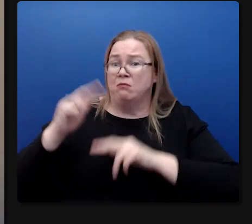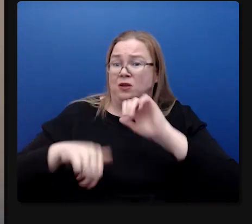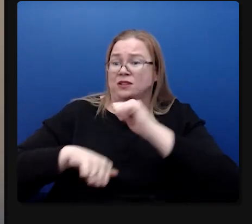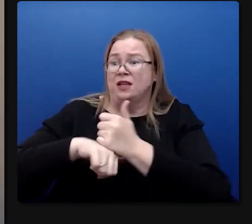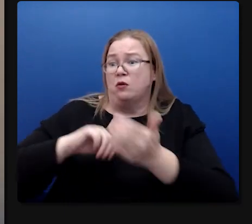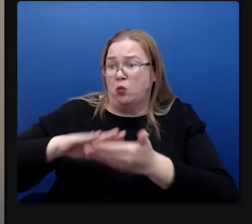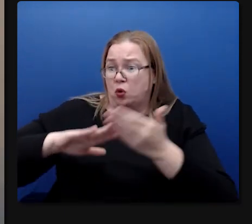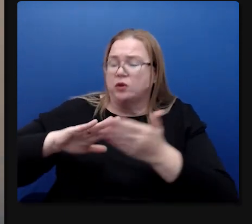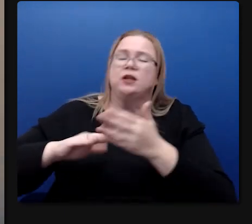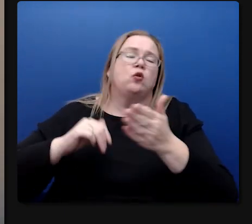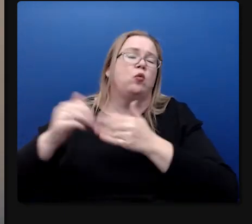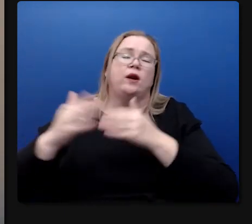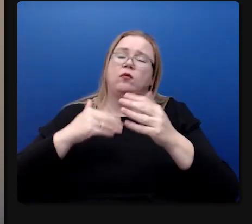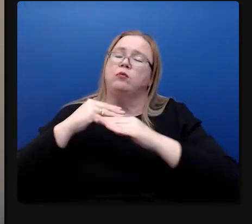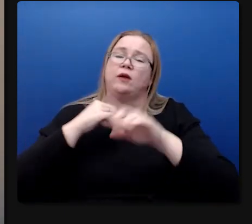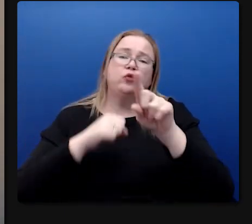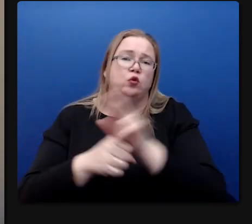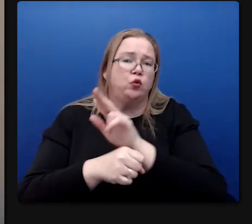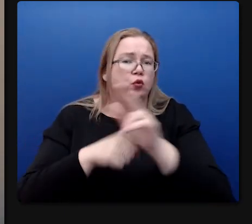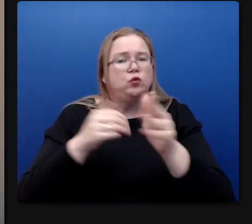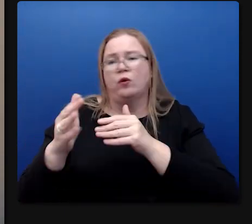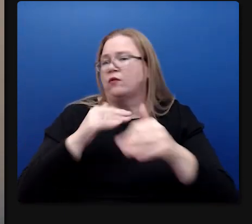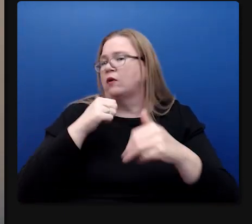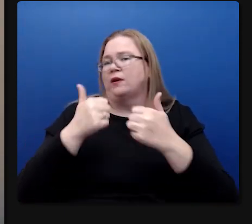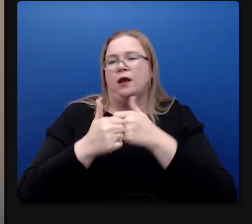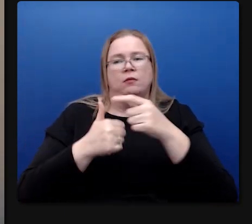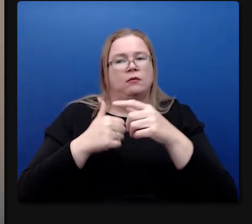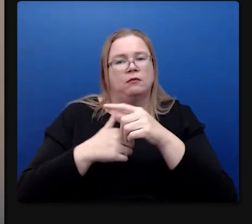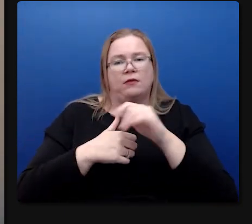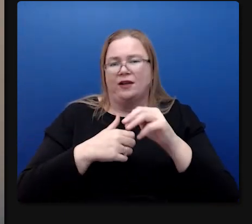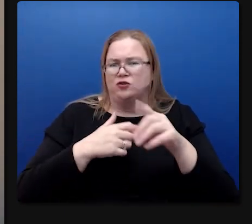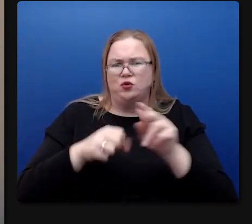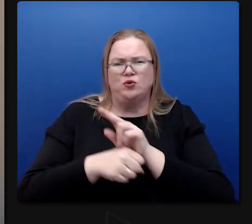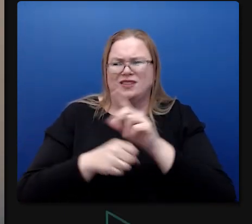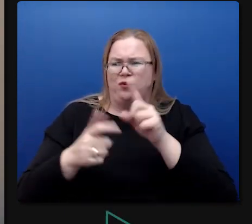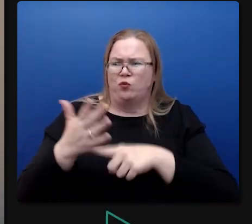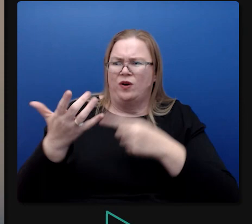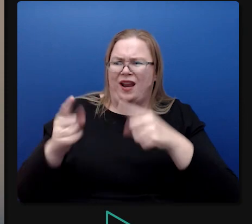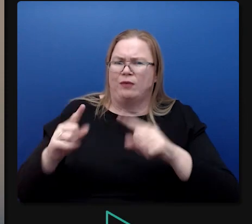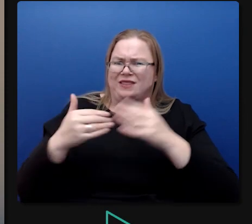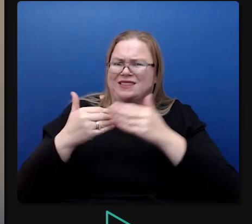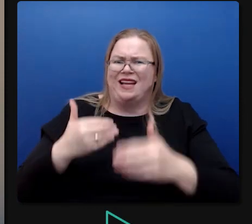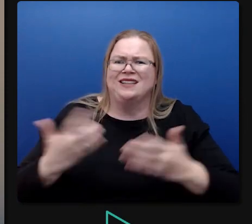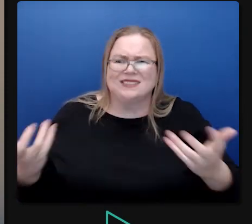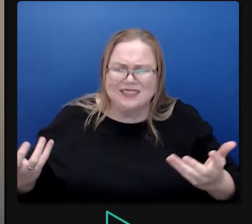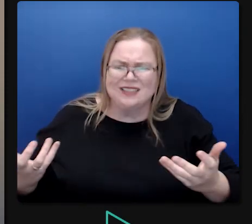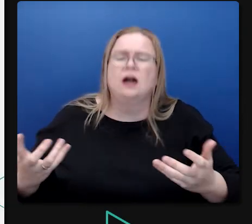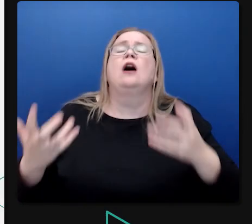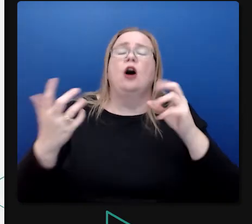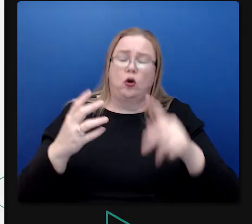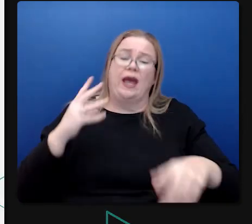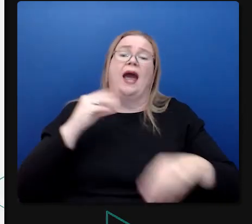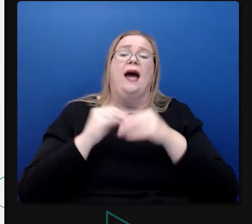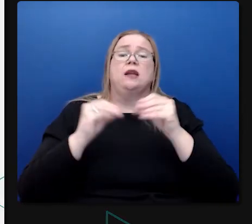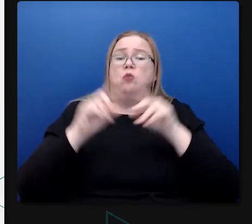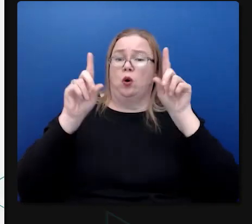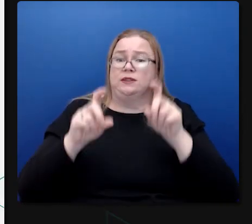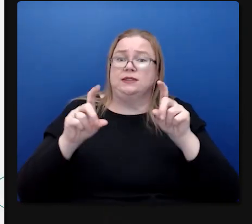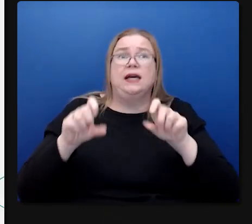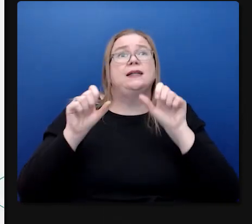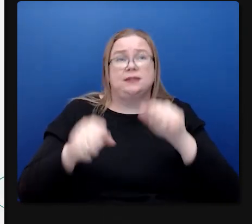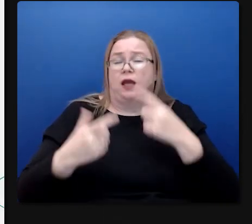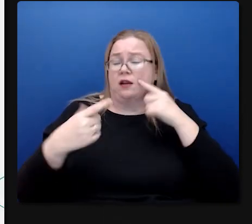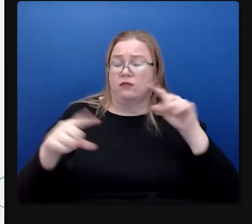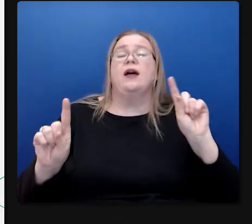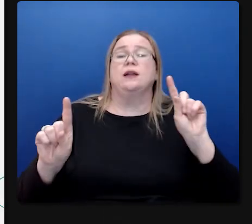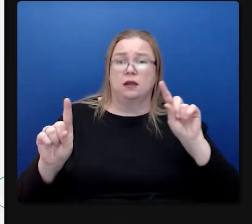setup working, whatever platform you're using, whatever game engine you're using, what comes after that? For one thing, adding more tests can be